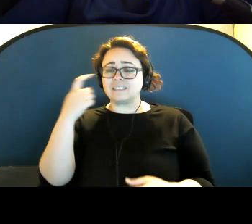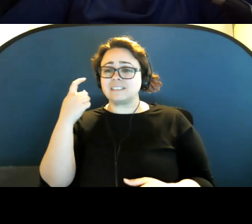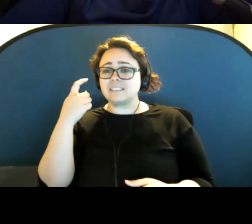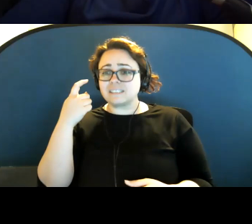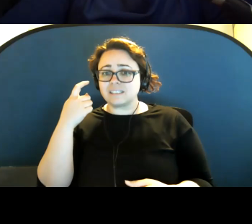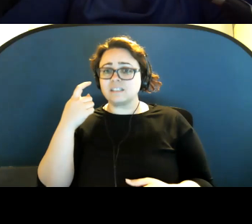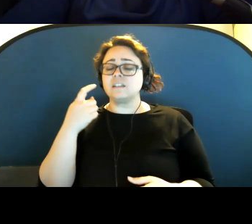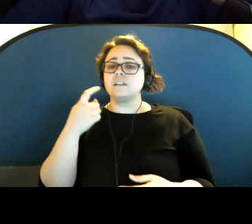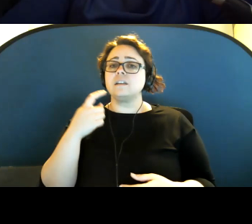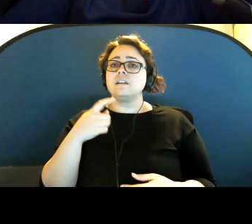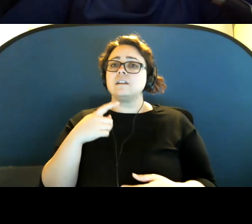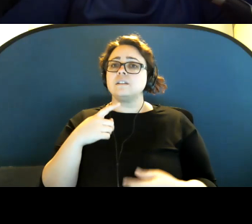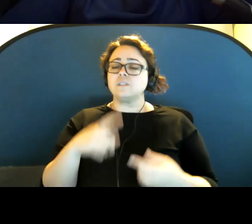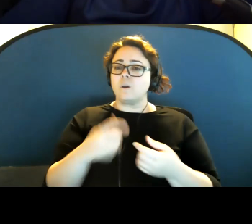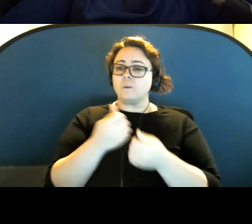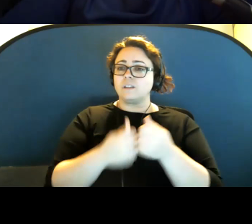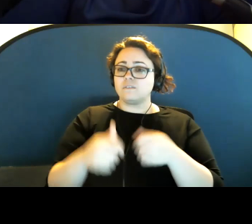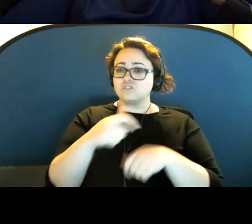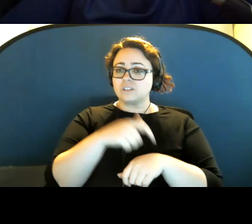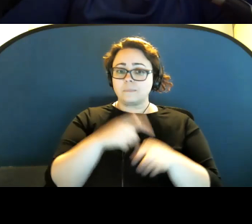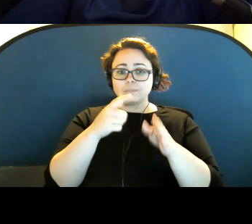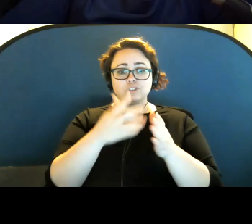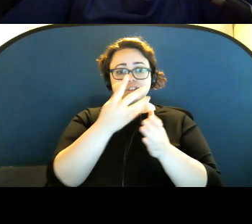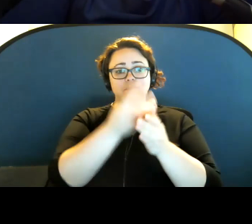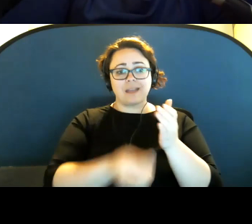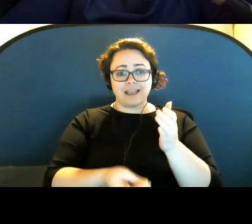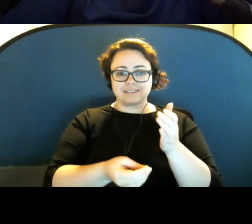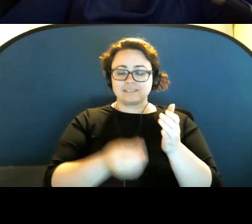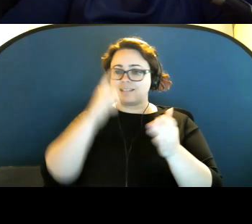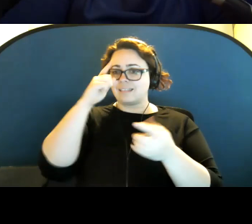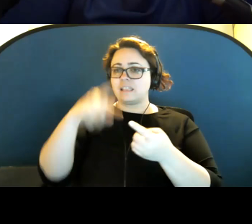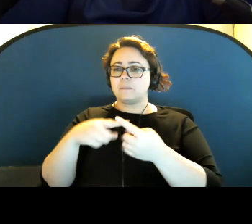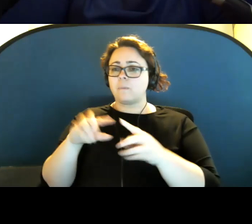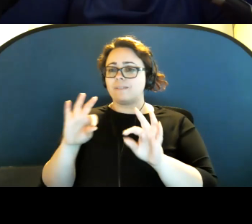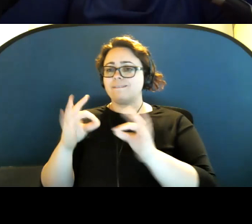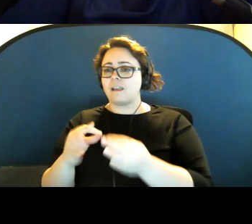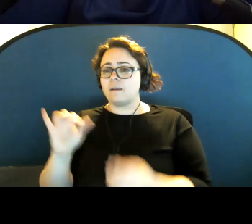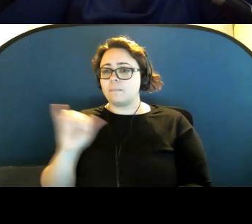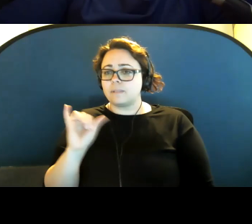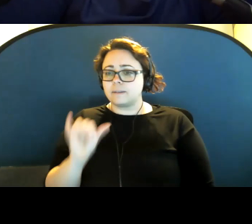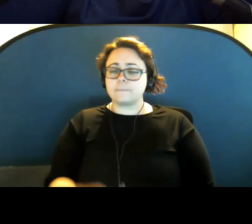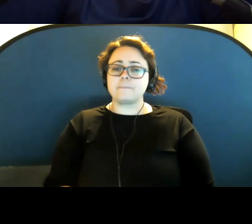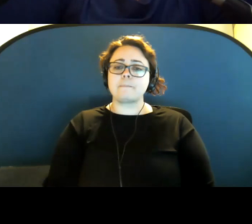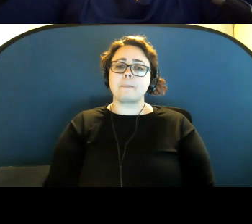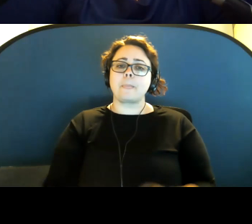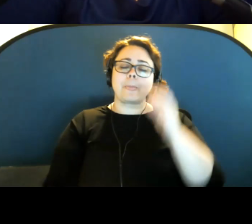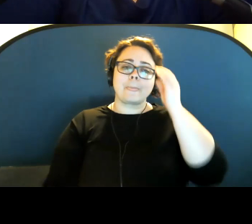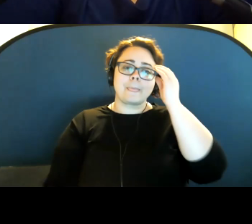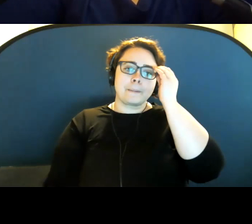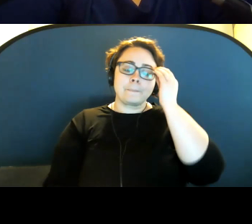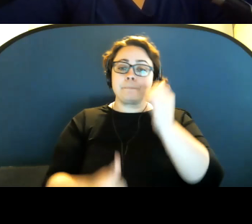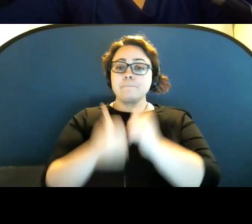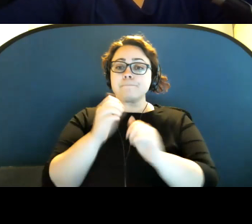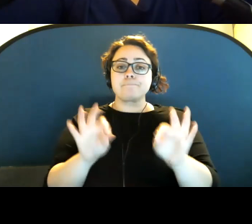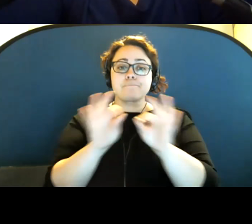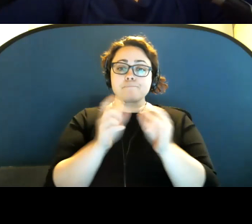person passes and how they carry that forward. I would say first of all, the most important thing that any of us can do is